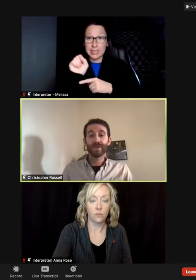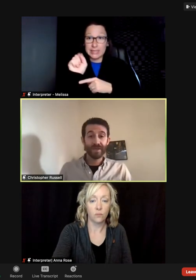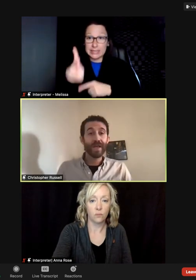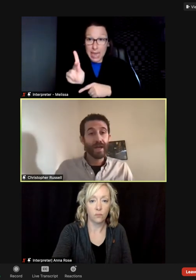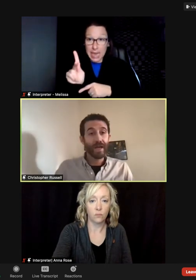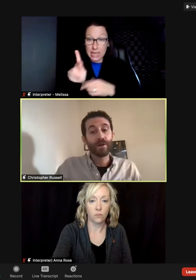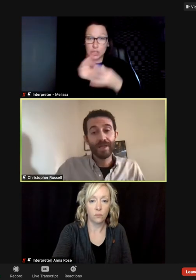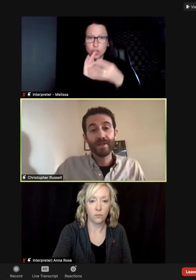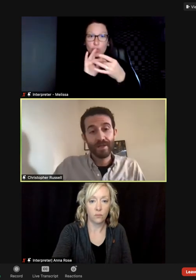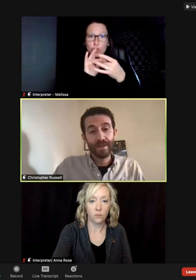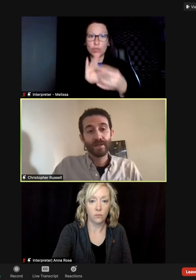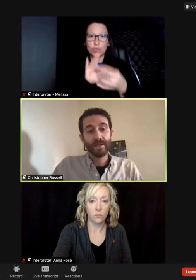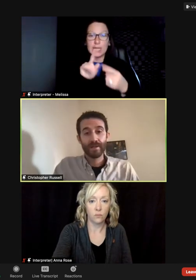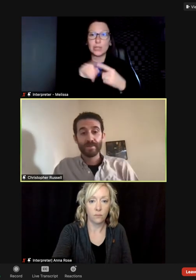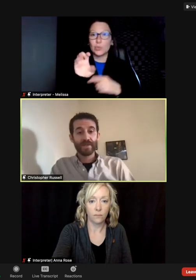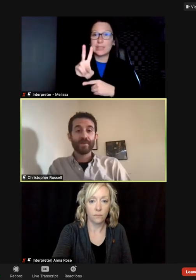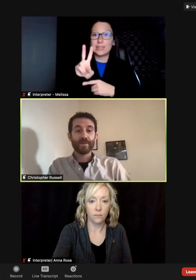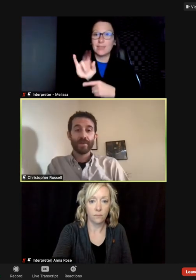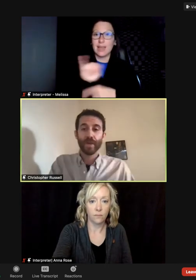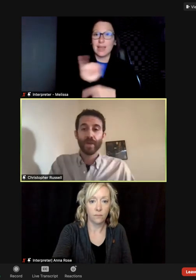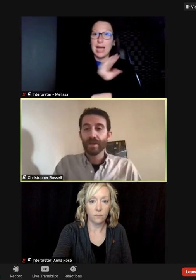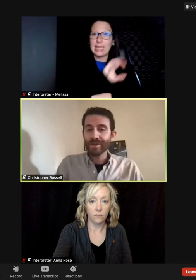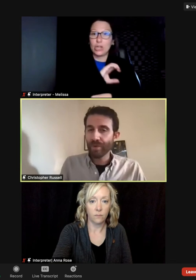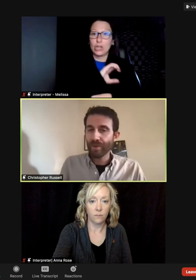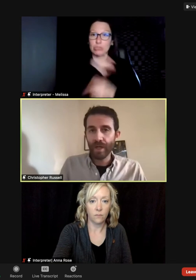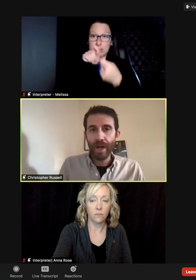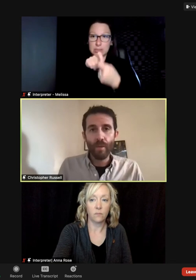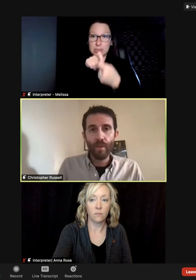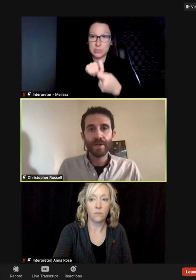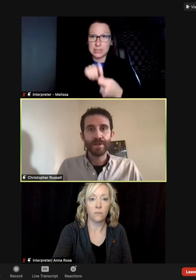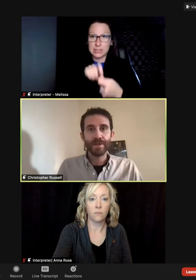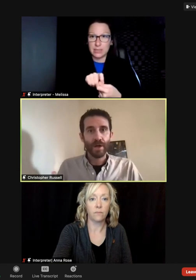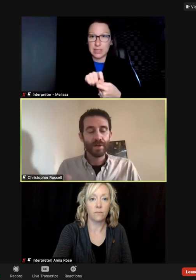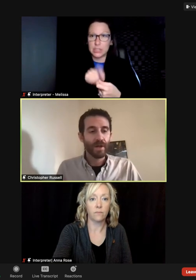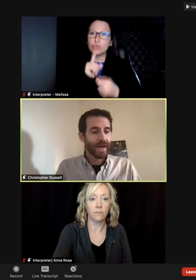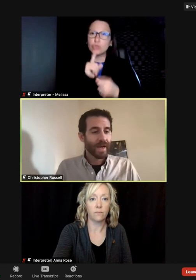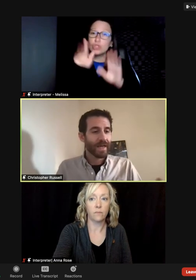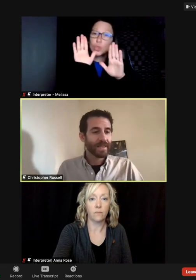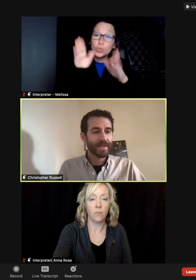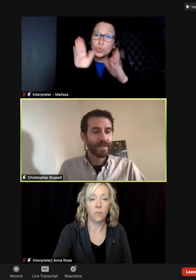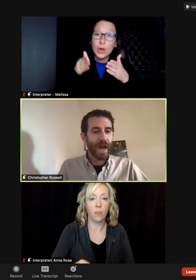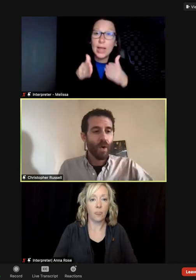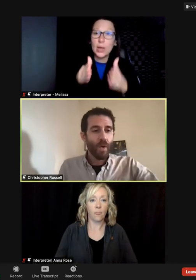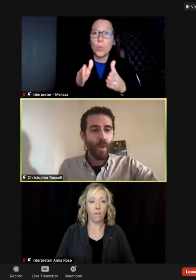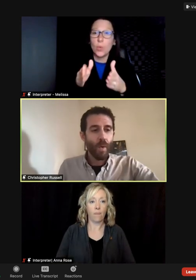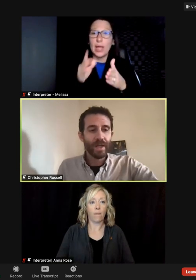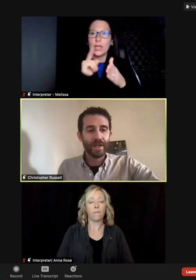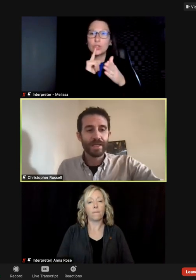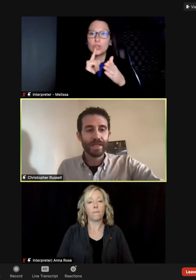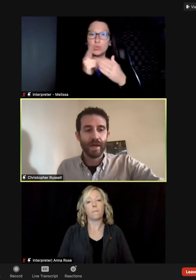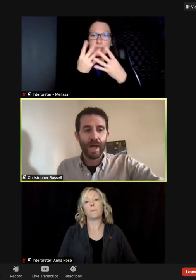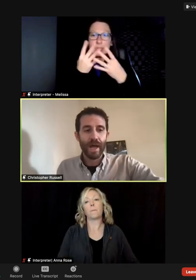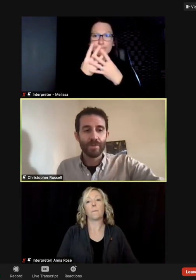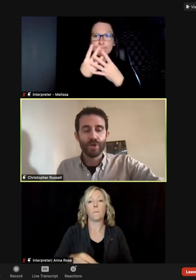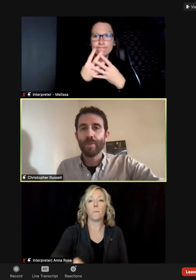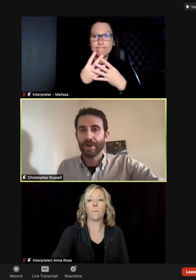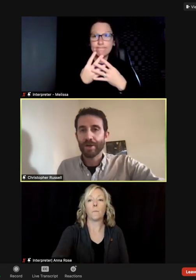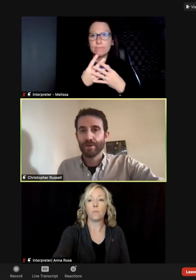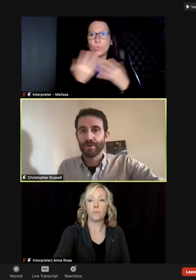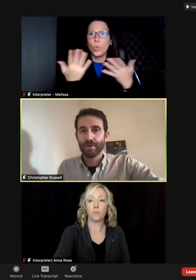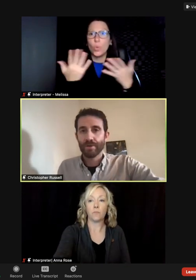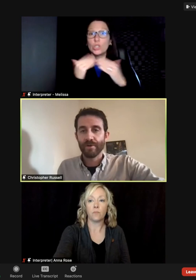to the CVI characteristics specifically. There's a really great way to start to kind of tease out what is